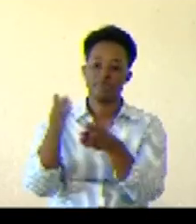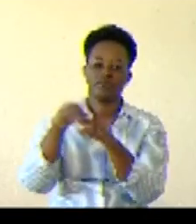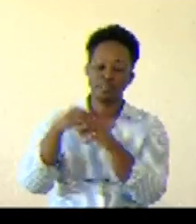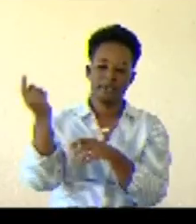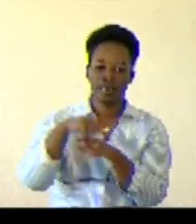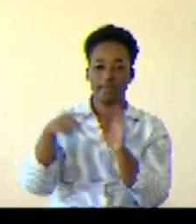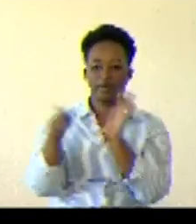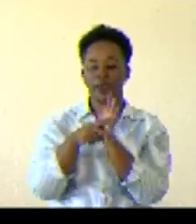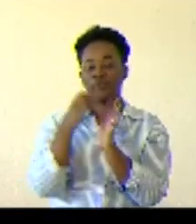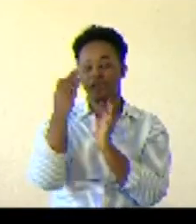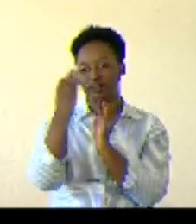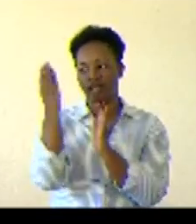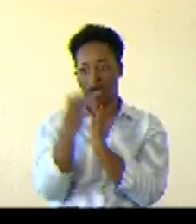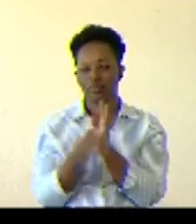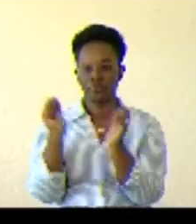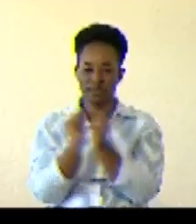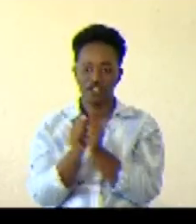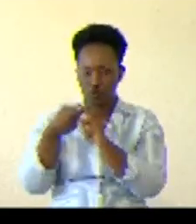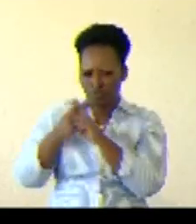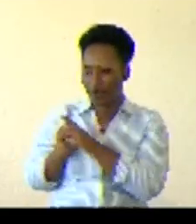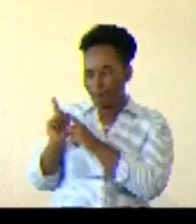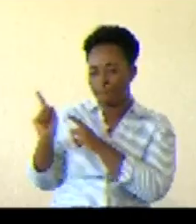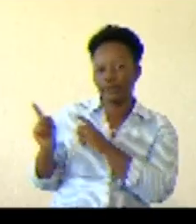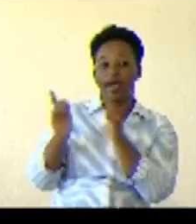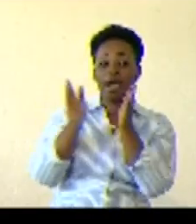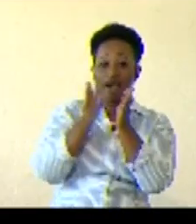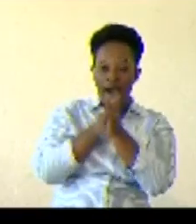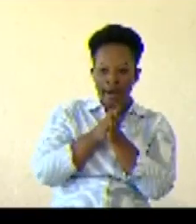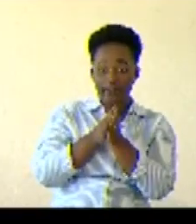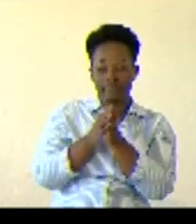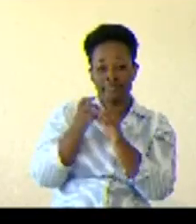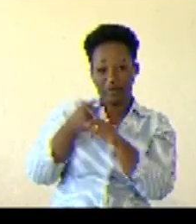10 from this statement. Again, from this, we do the same.